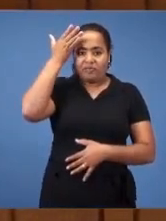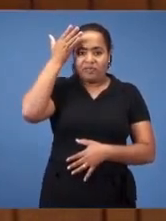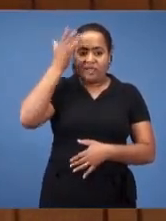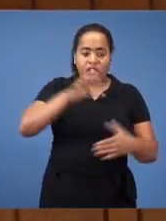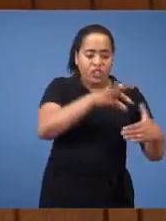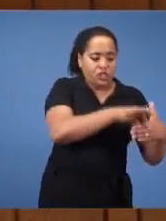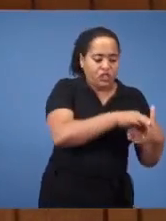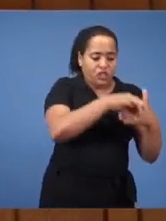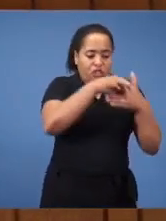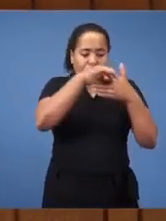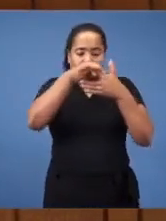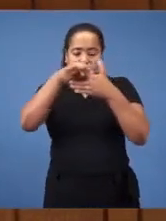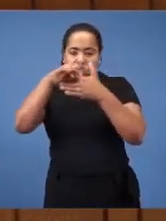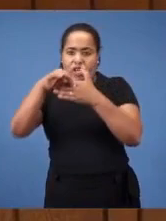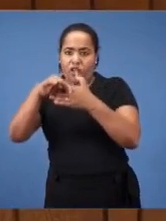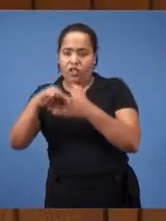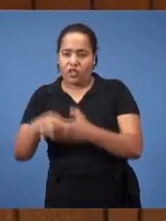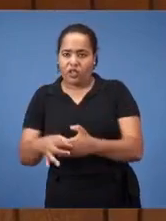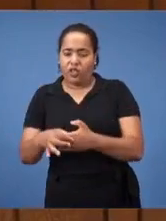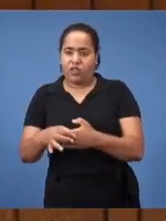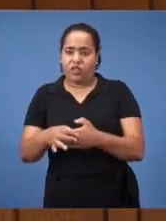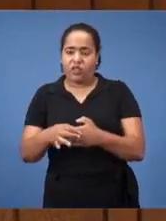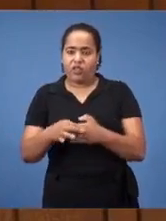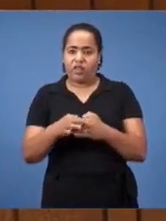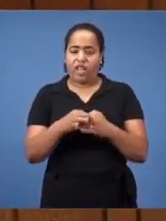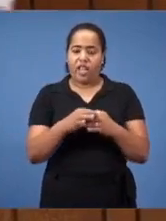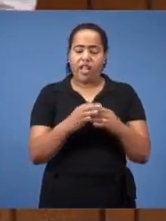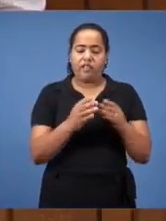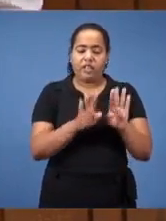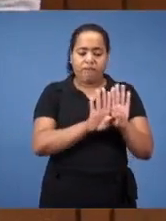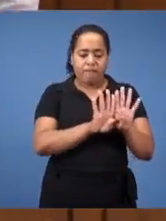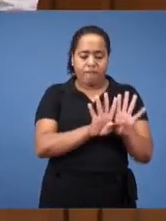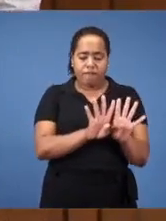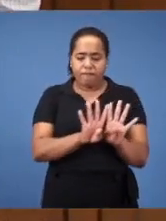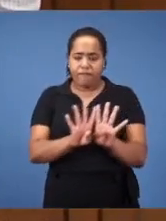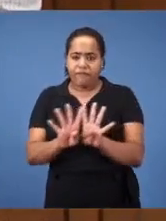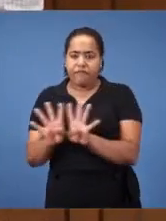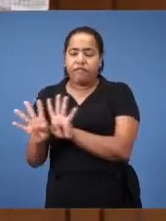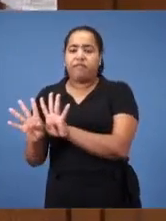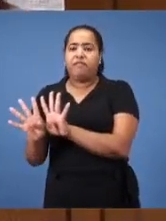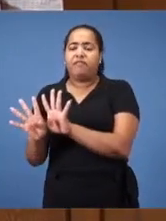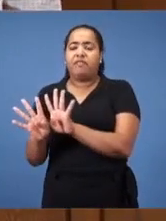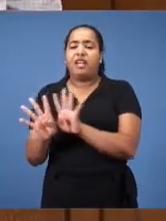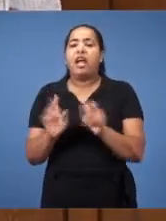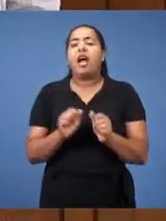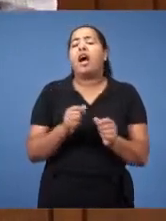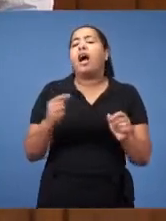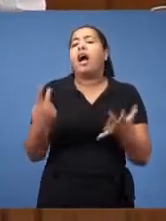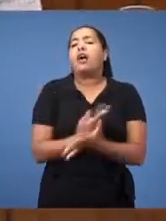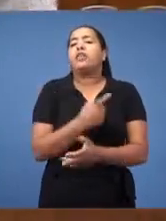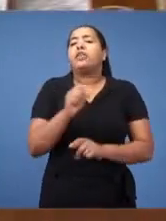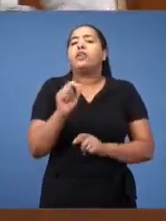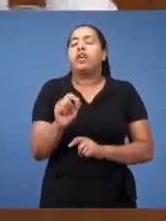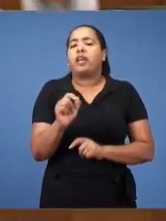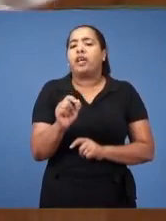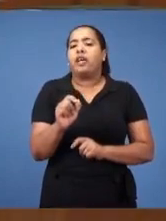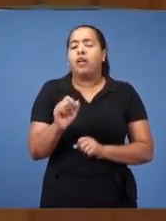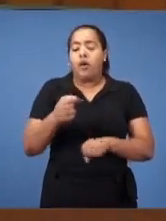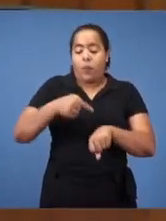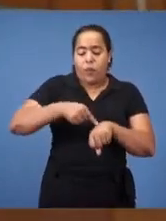from its place, your lampstand. He's going to remove the lampstand, the revelation. And that's already